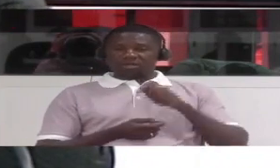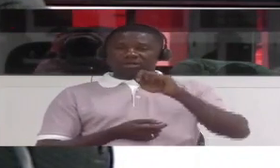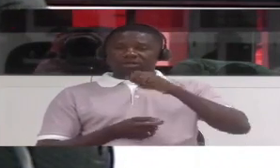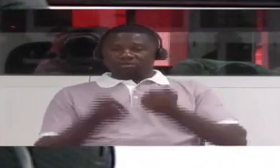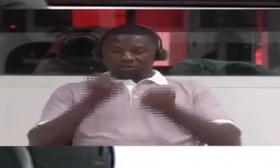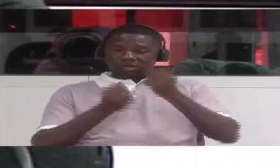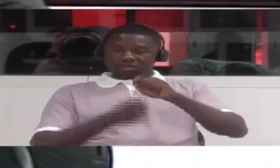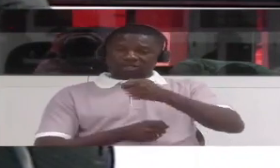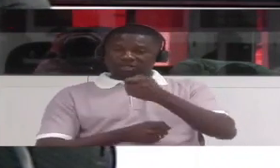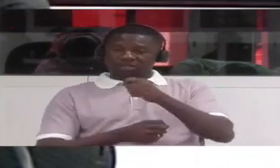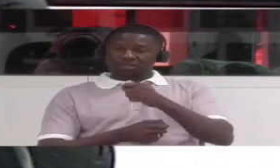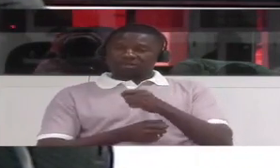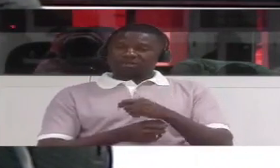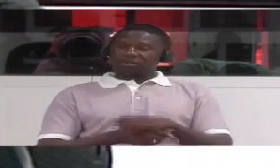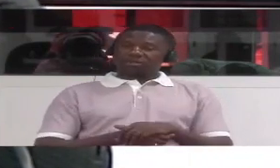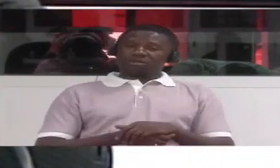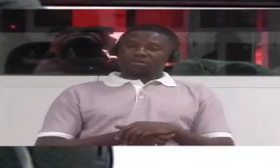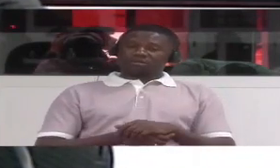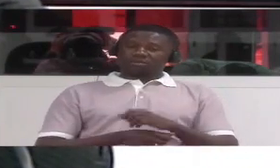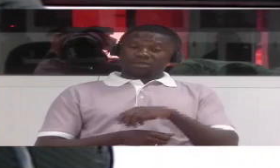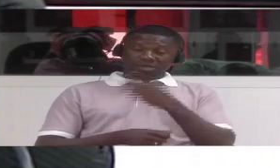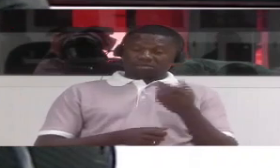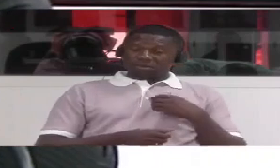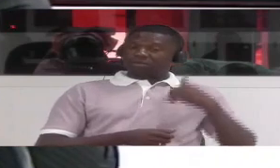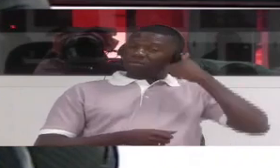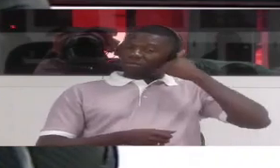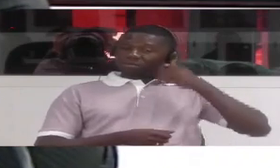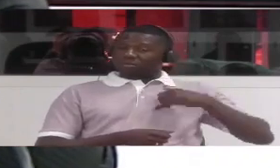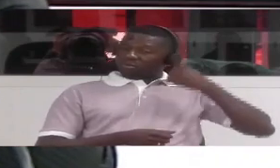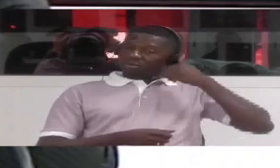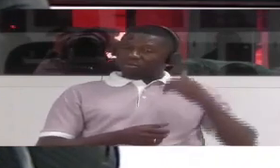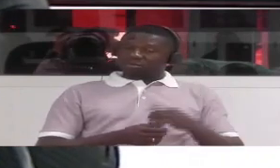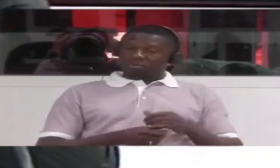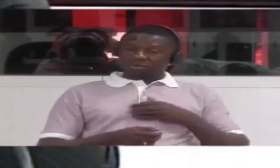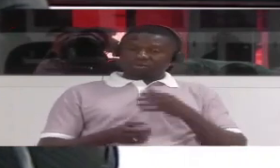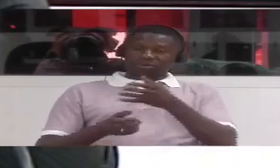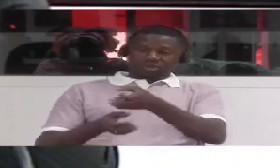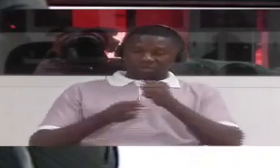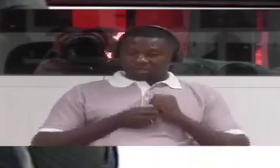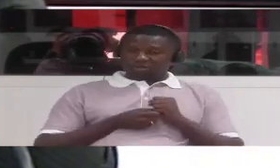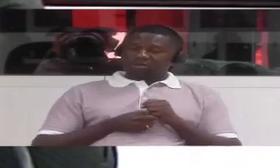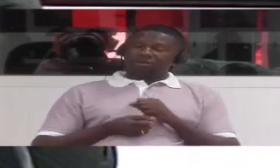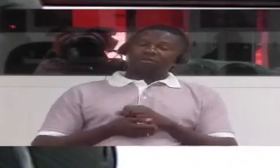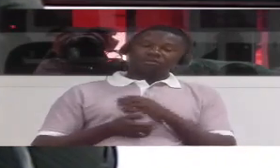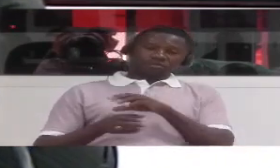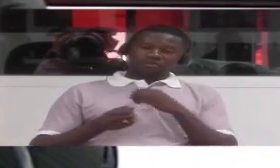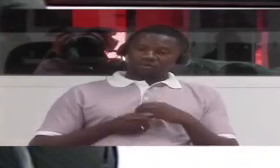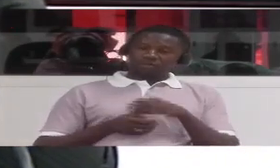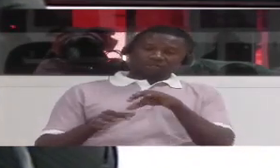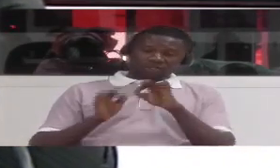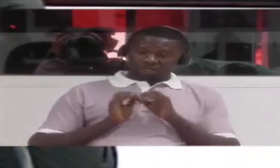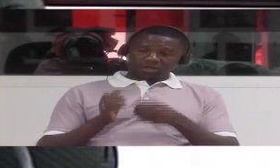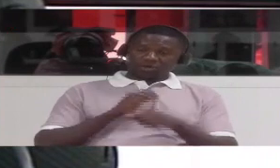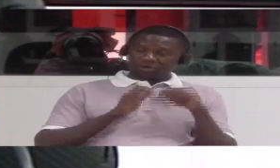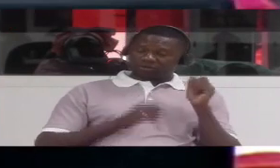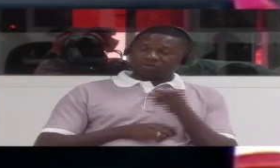confiscated from the car. The moment we stepped from the car, I was told I was under arrest, so I couldn't use a mobile phone.